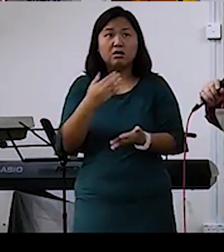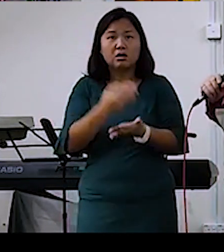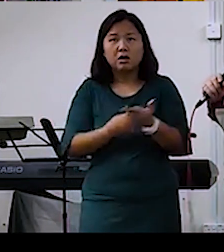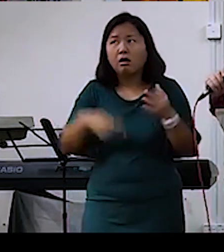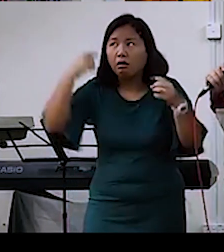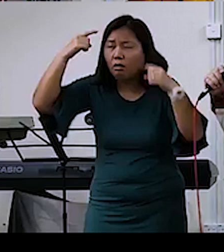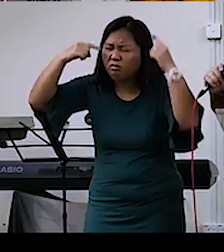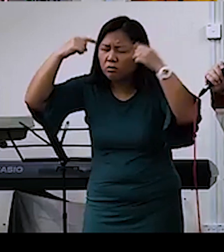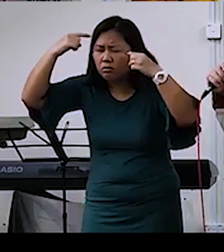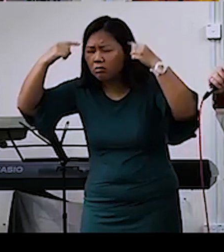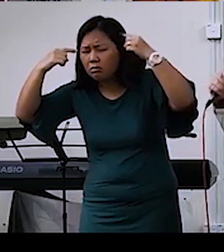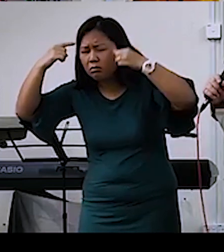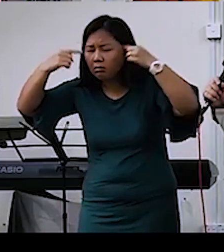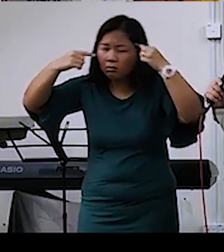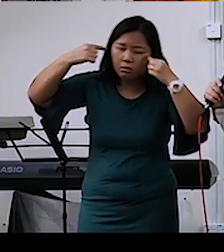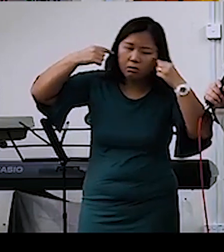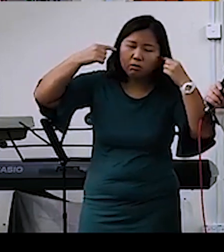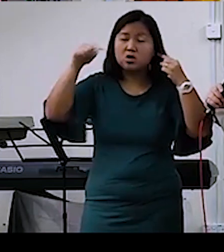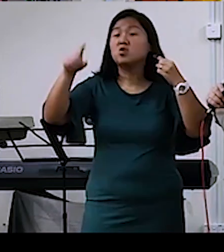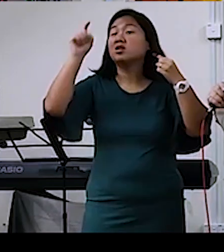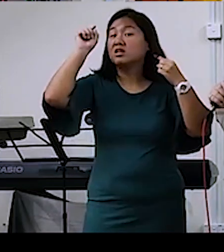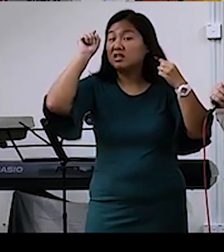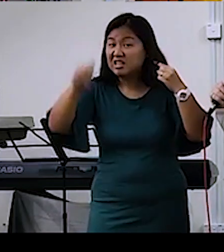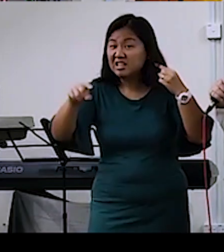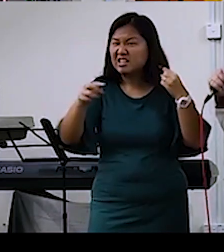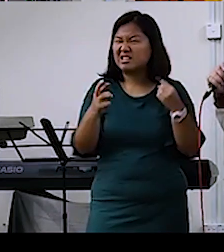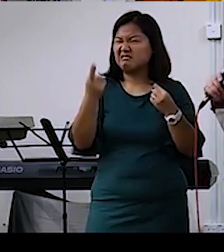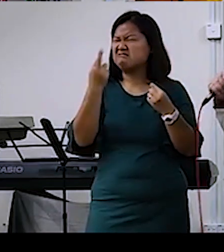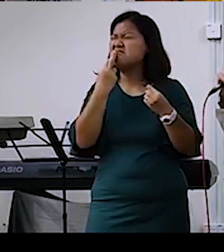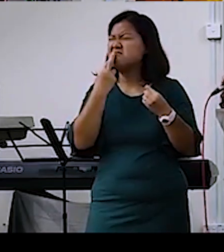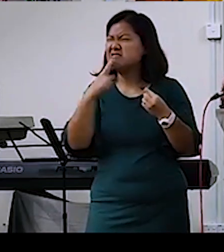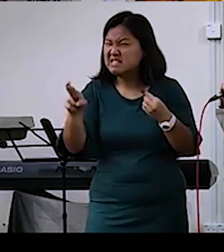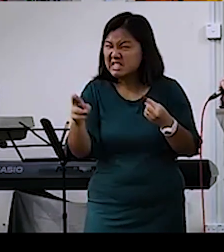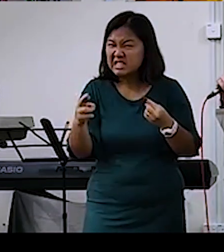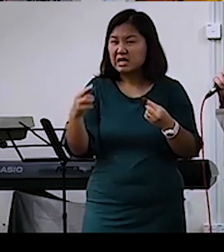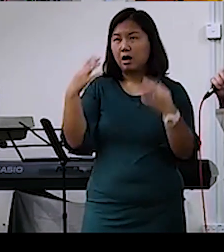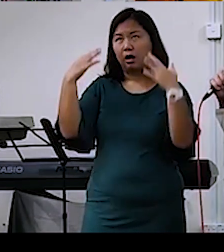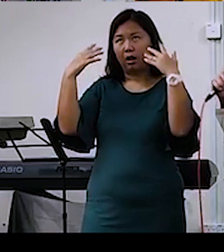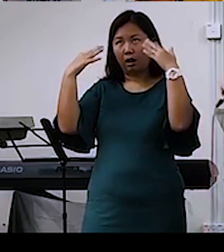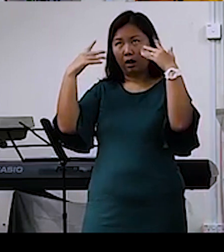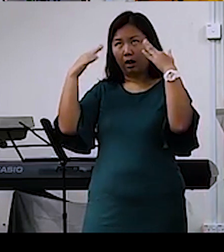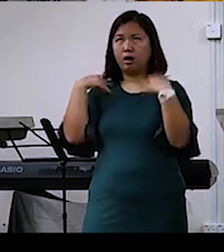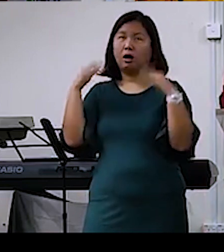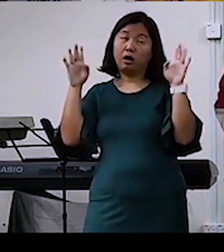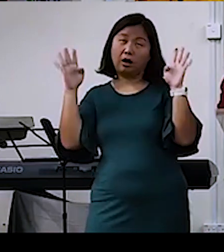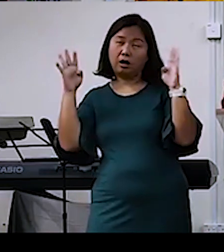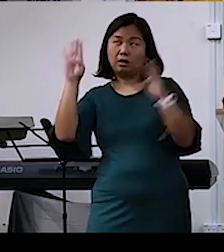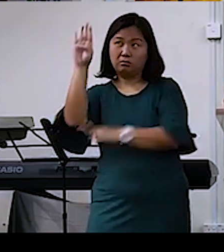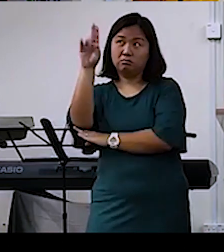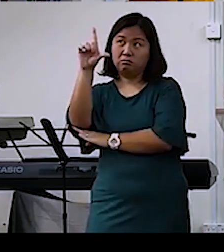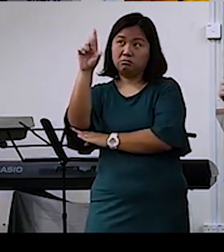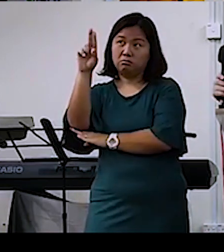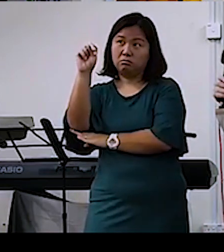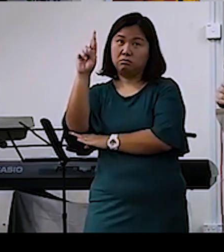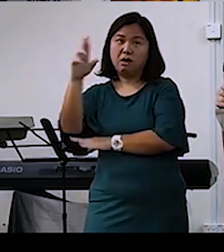long. You got to renounce confusion. Renounce blurness. Who are you? Blur, I have no choice, I'm